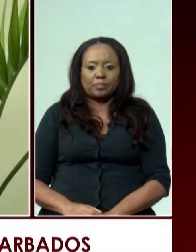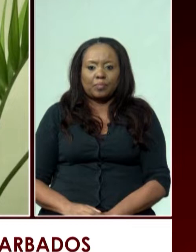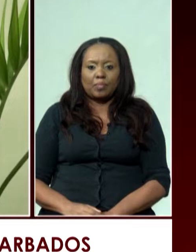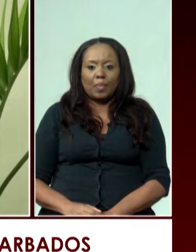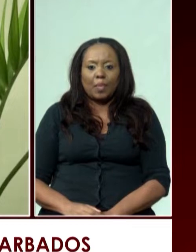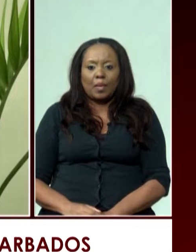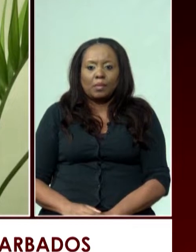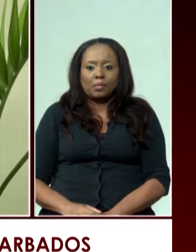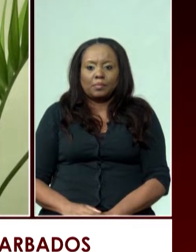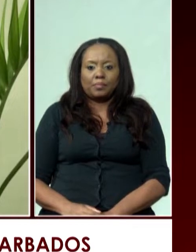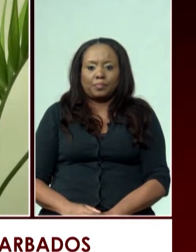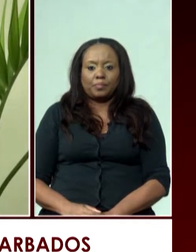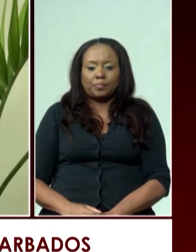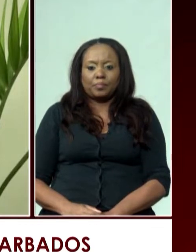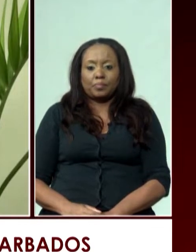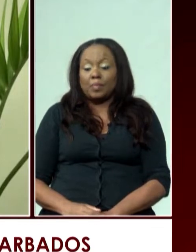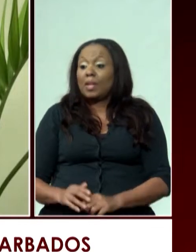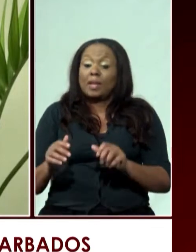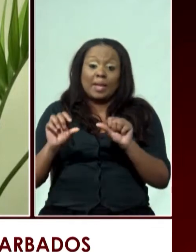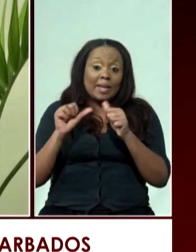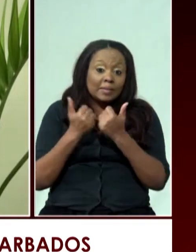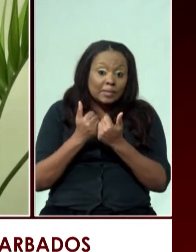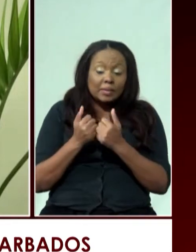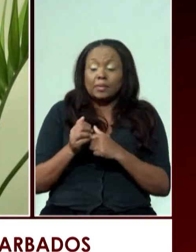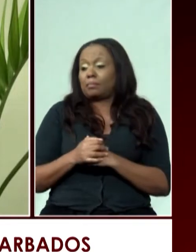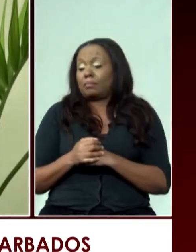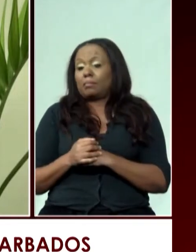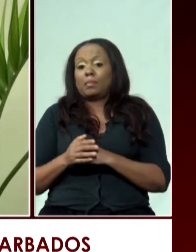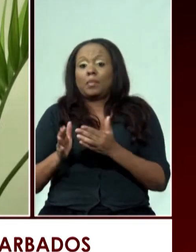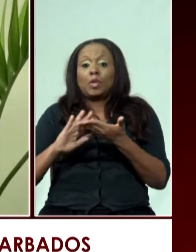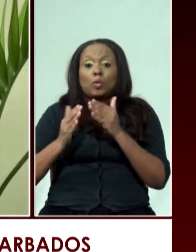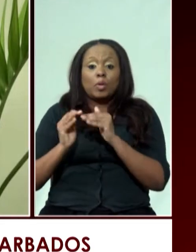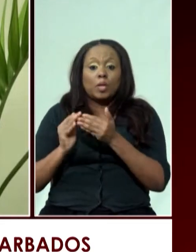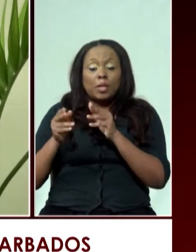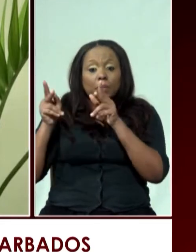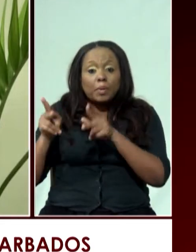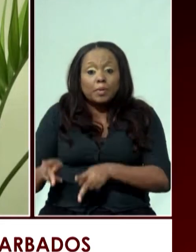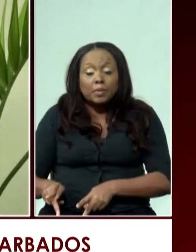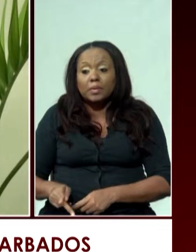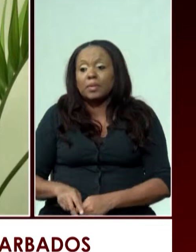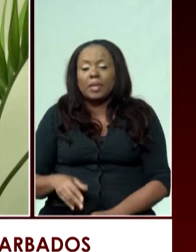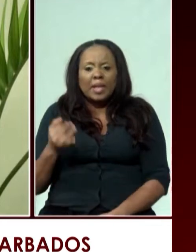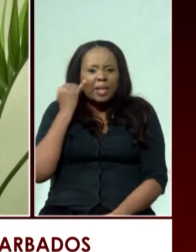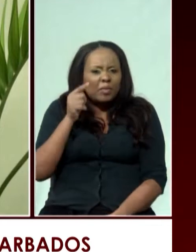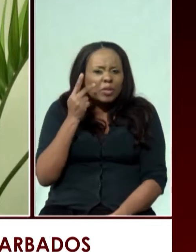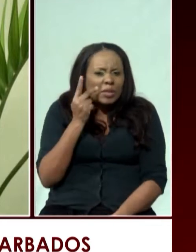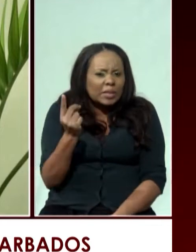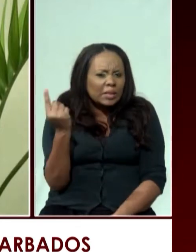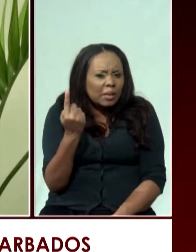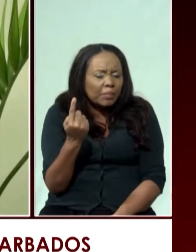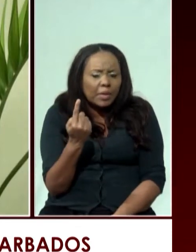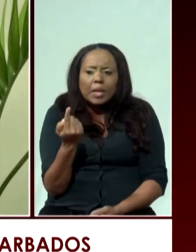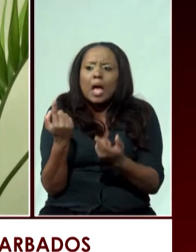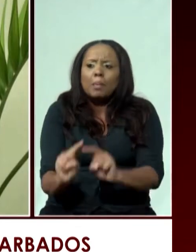been ongoing. The legislation and the policy speak to implementing a commission that will